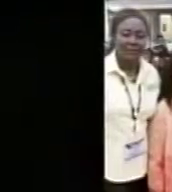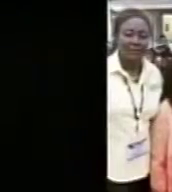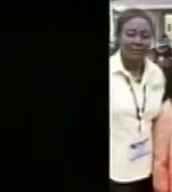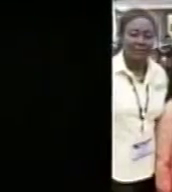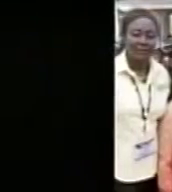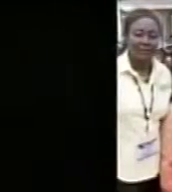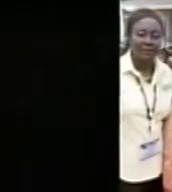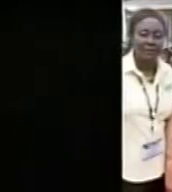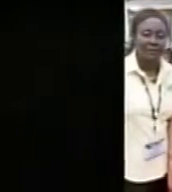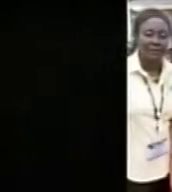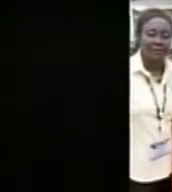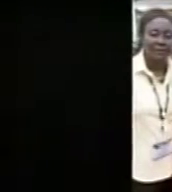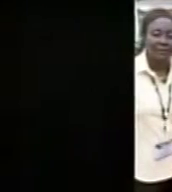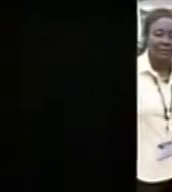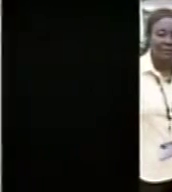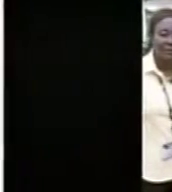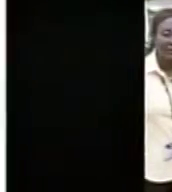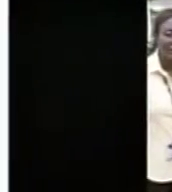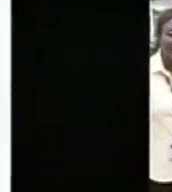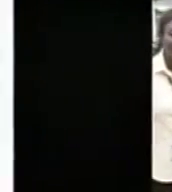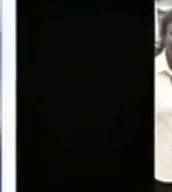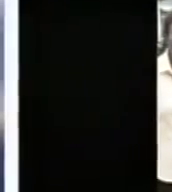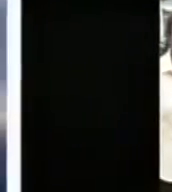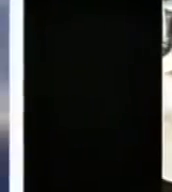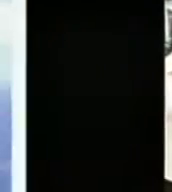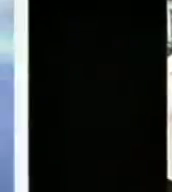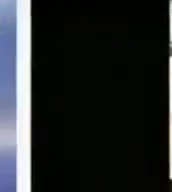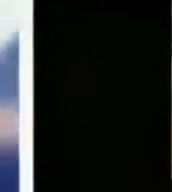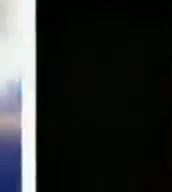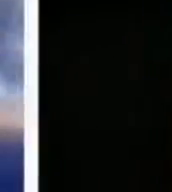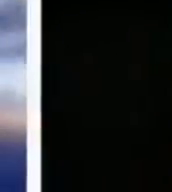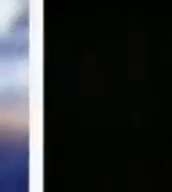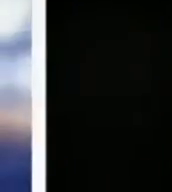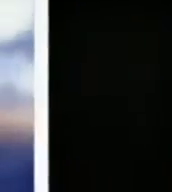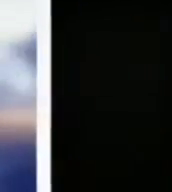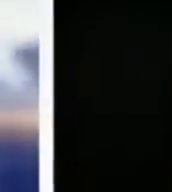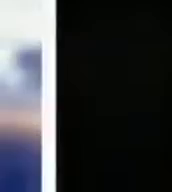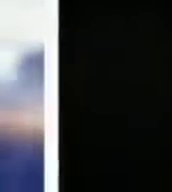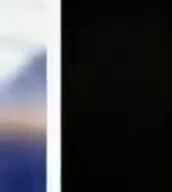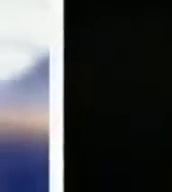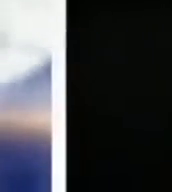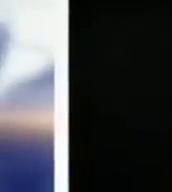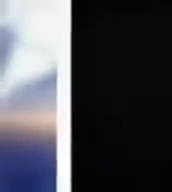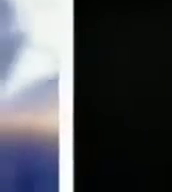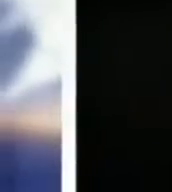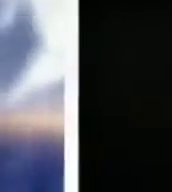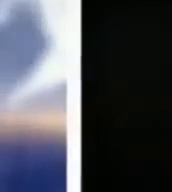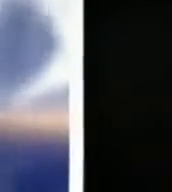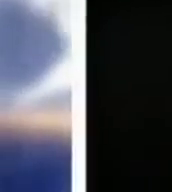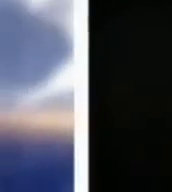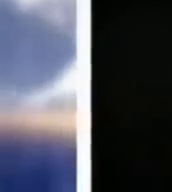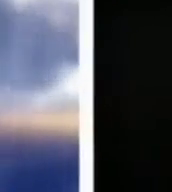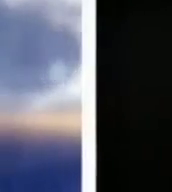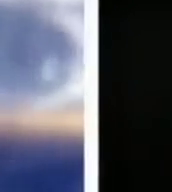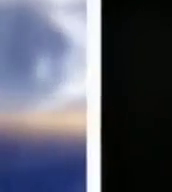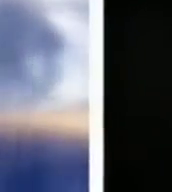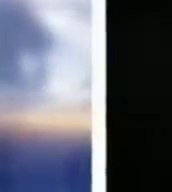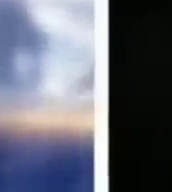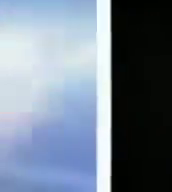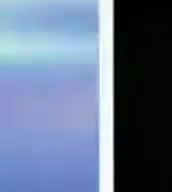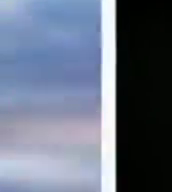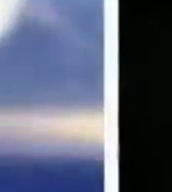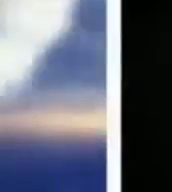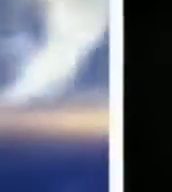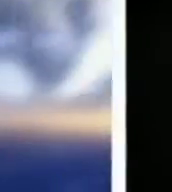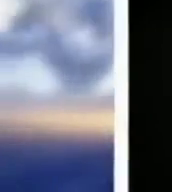in Cruise Shipping Miami, the largest cruise convention in the world, for the 11th year. Over 10,000 cruise industry professionals attend the